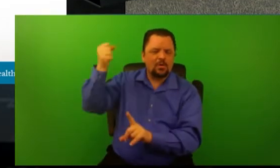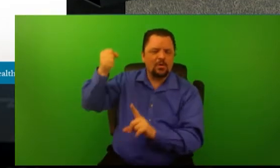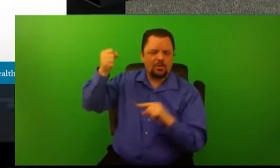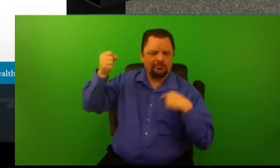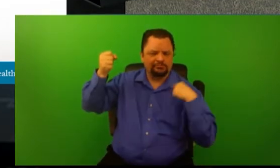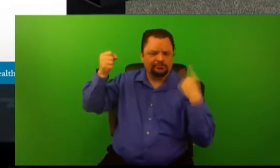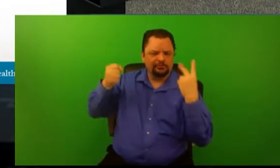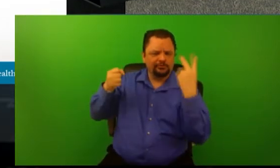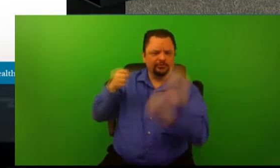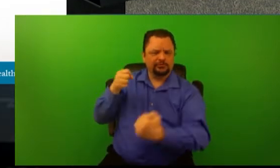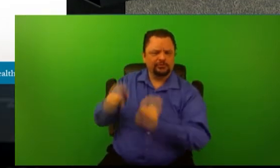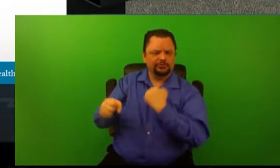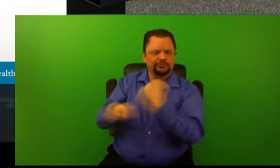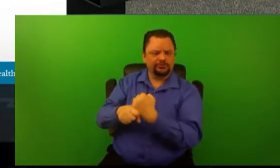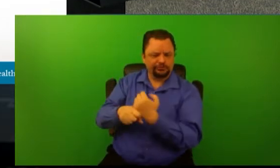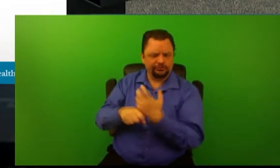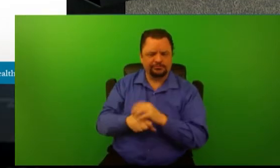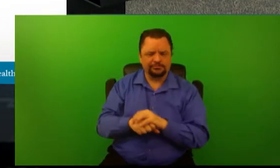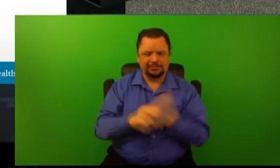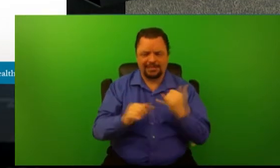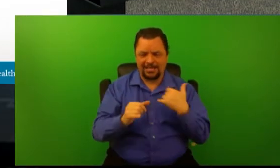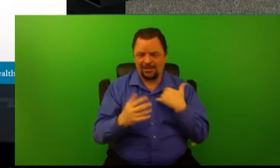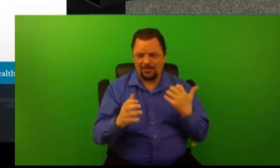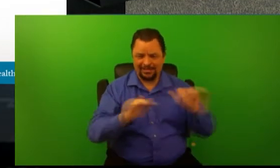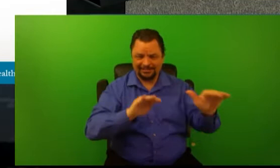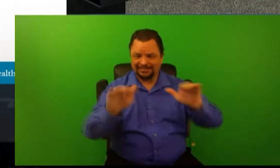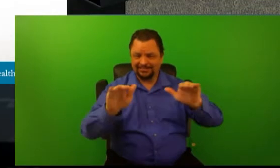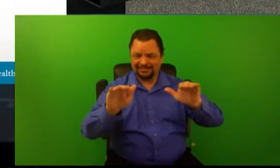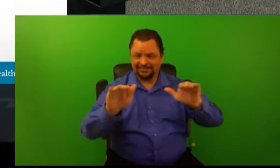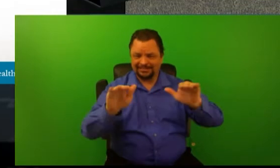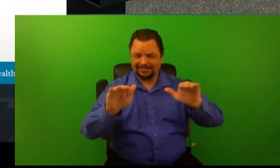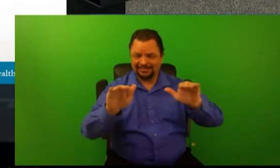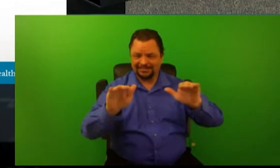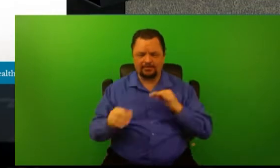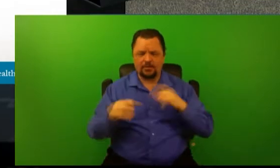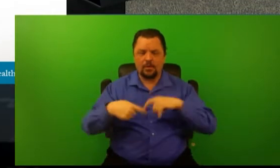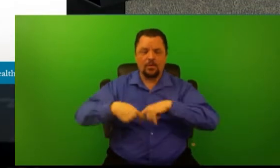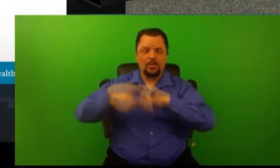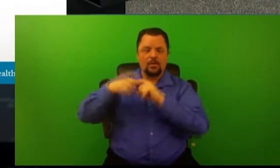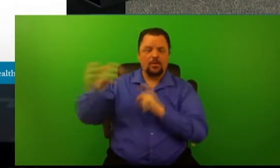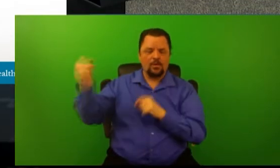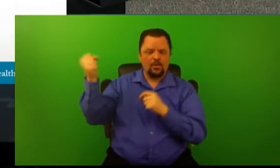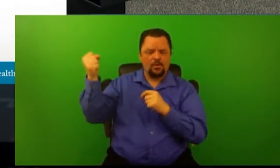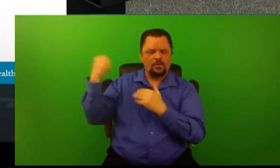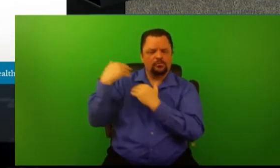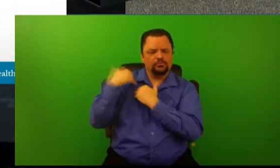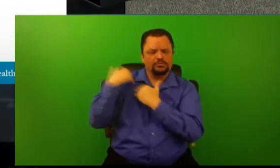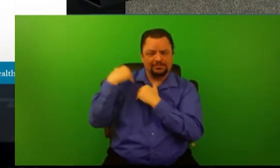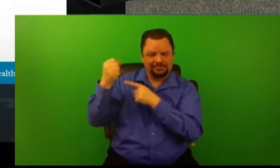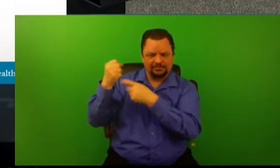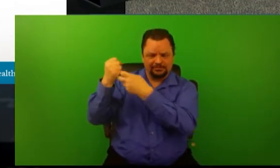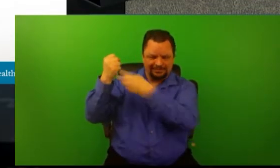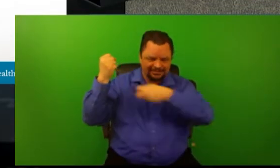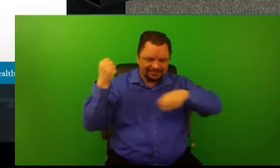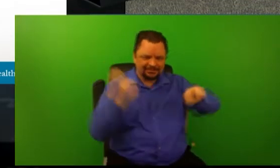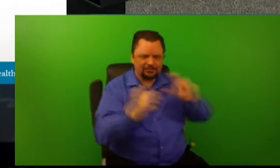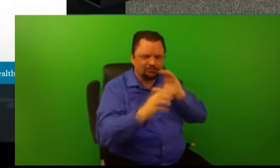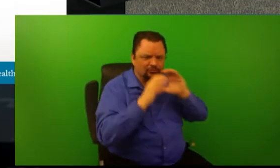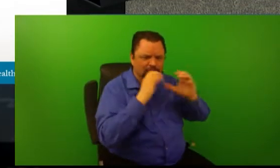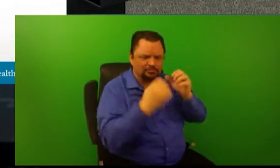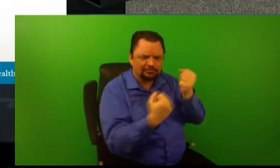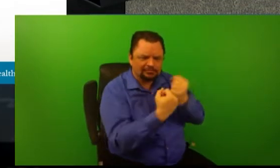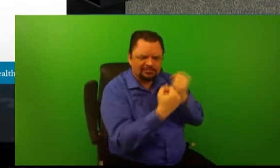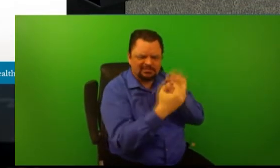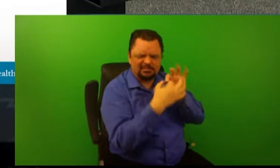to ask staff to leave their typical responsibilities to support COVID-19 response. And